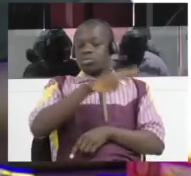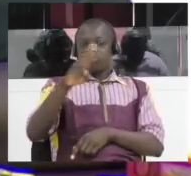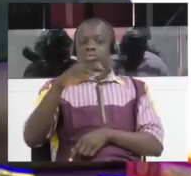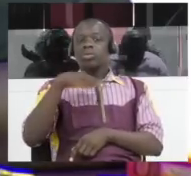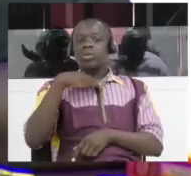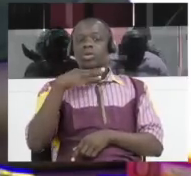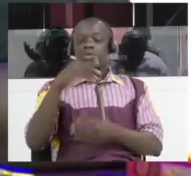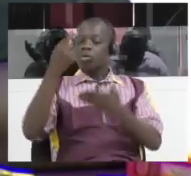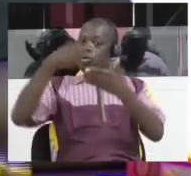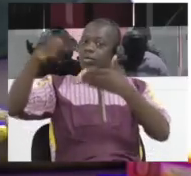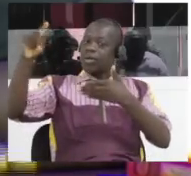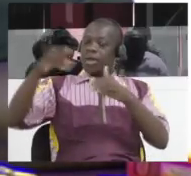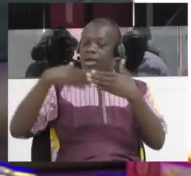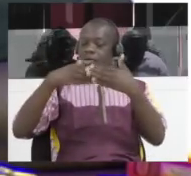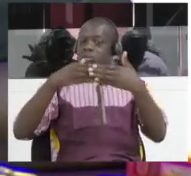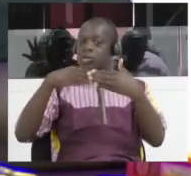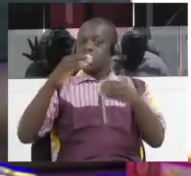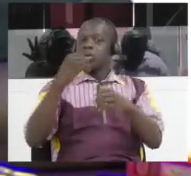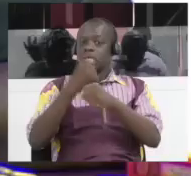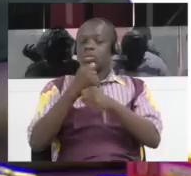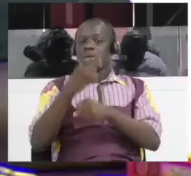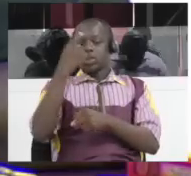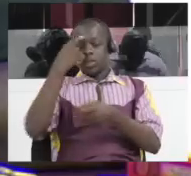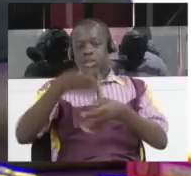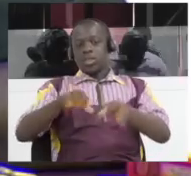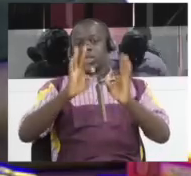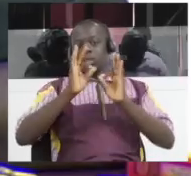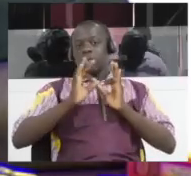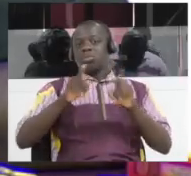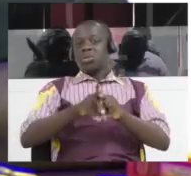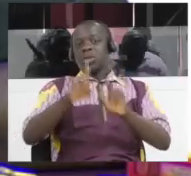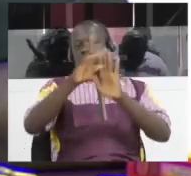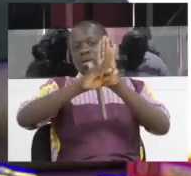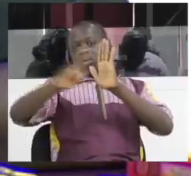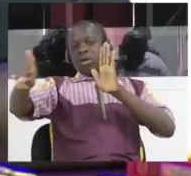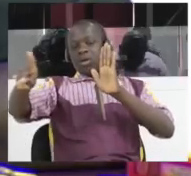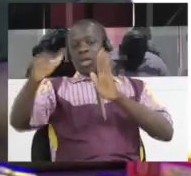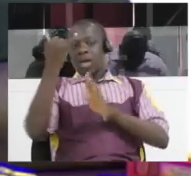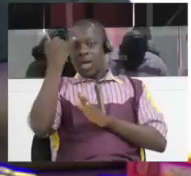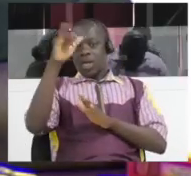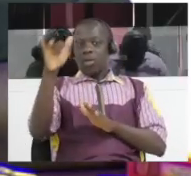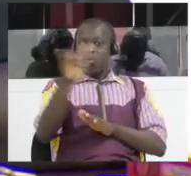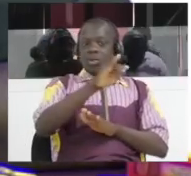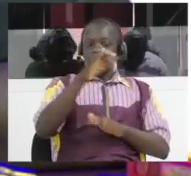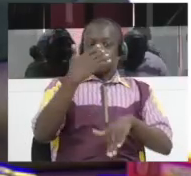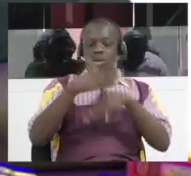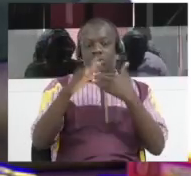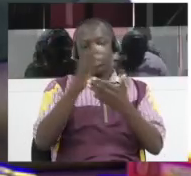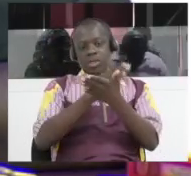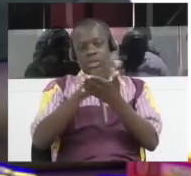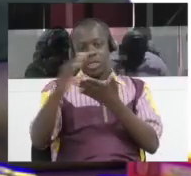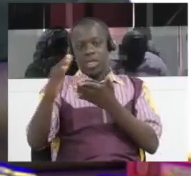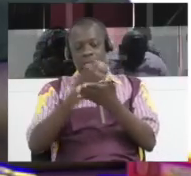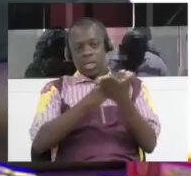loud enough, you know, for corrective actions to be made then I'll take it that, well, maybe that was a private perception, which was not